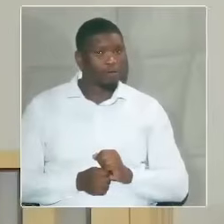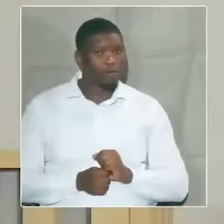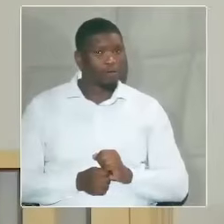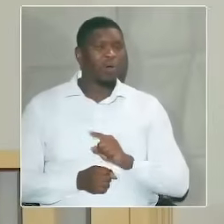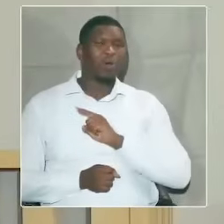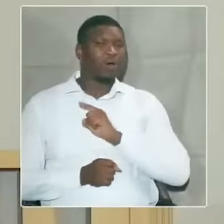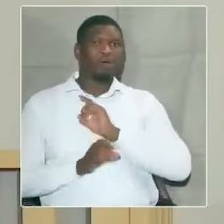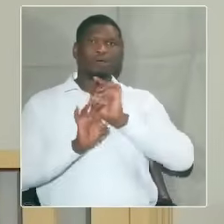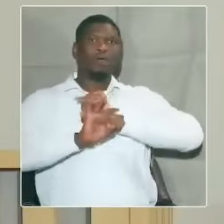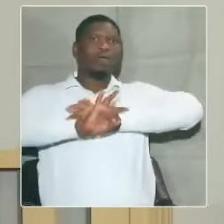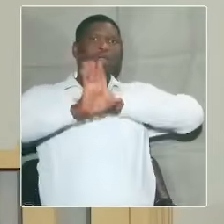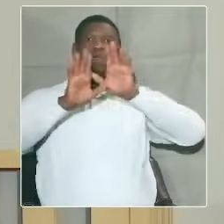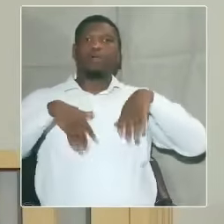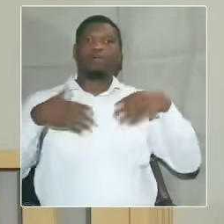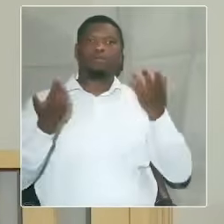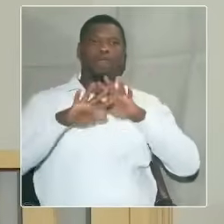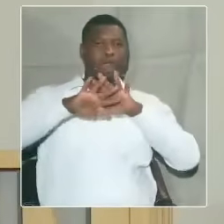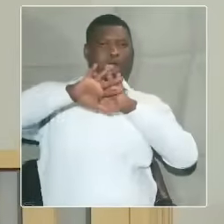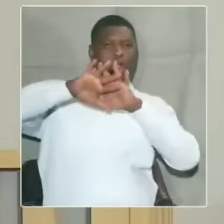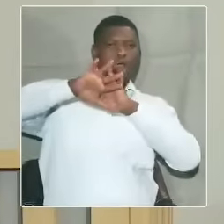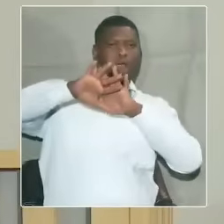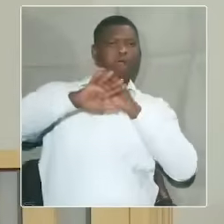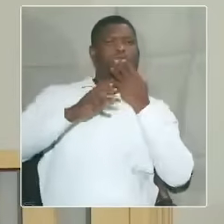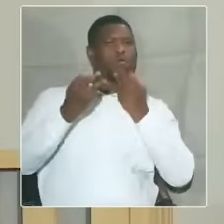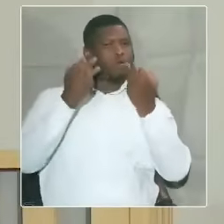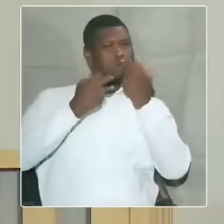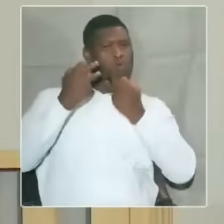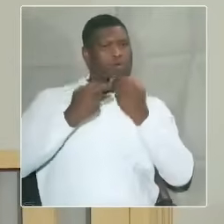is rather vague.